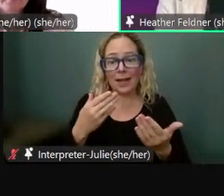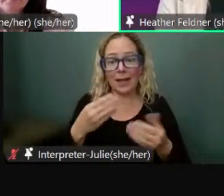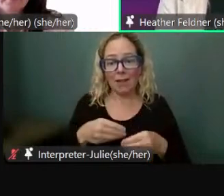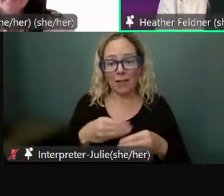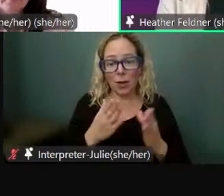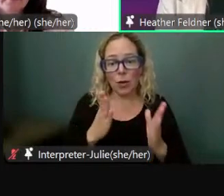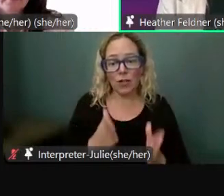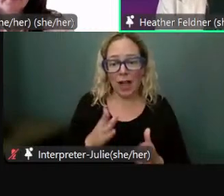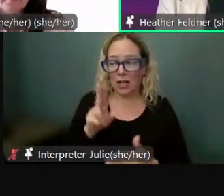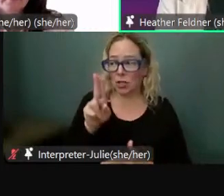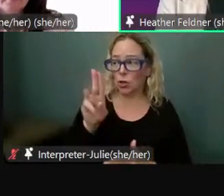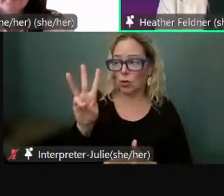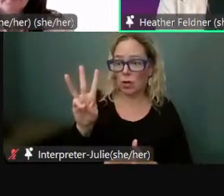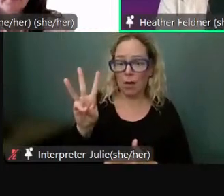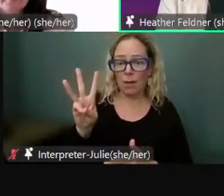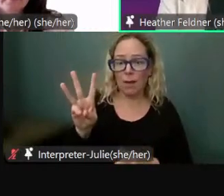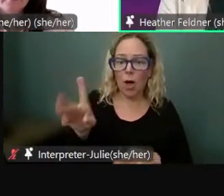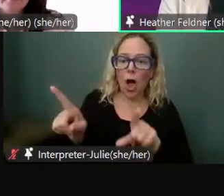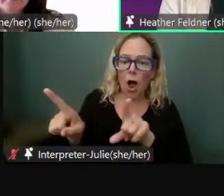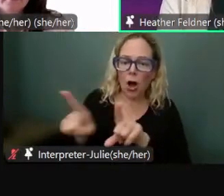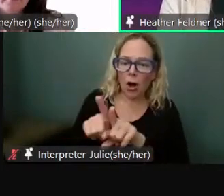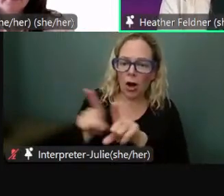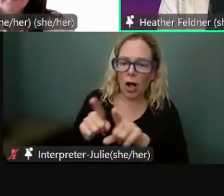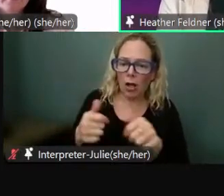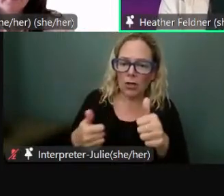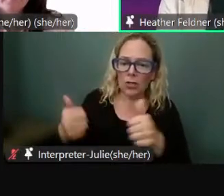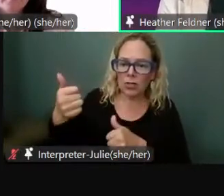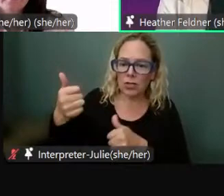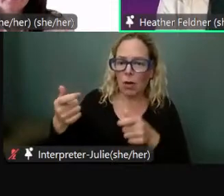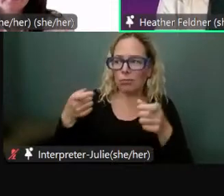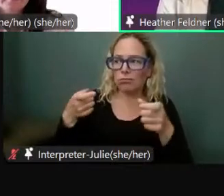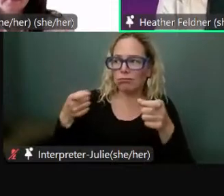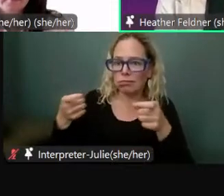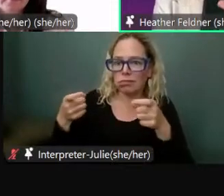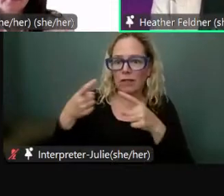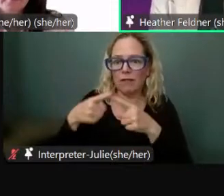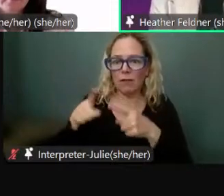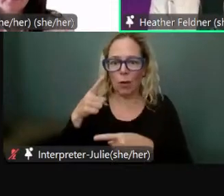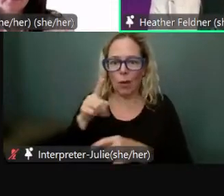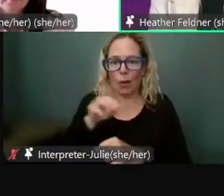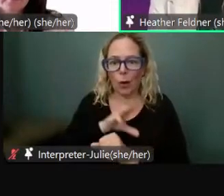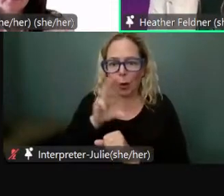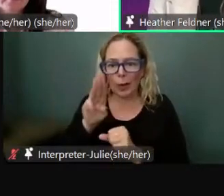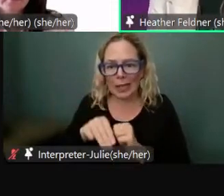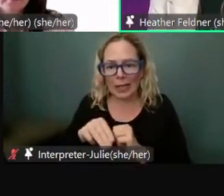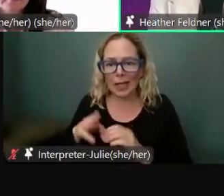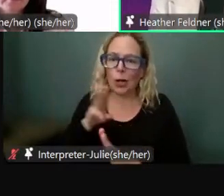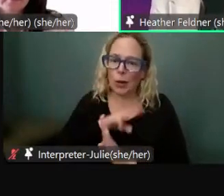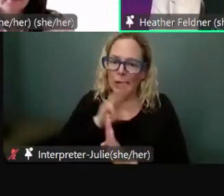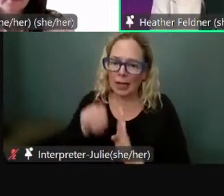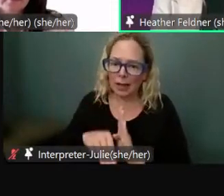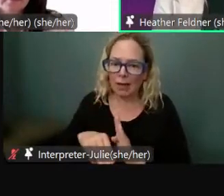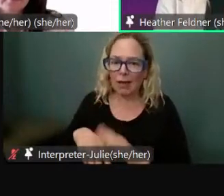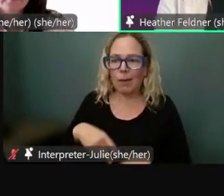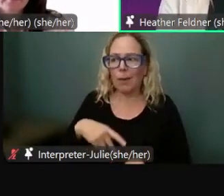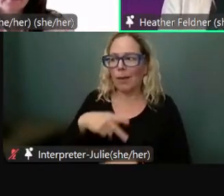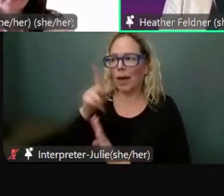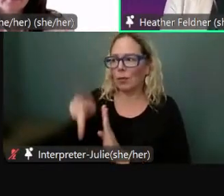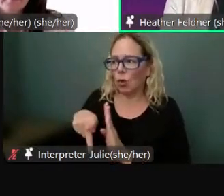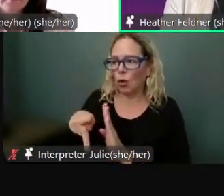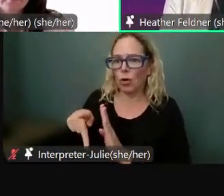also administrators of curricula and programming. And so we might have a little